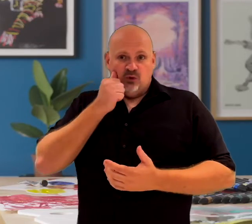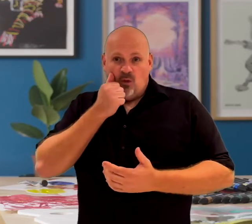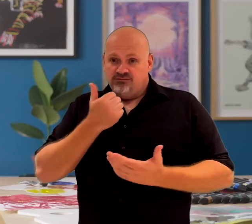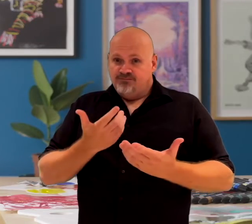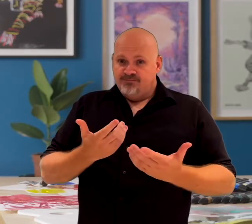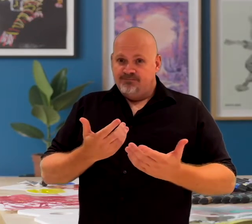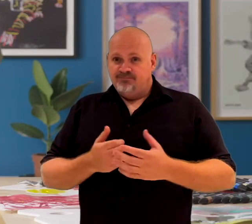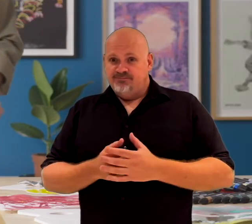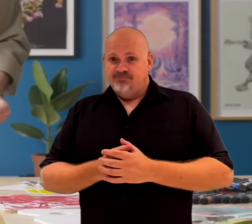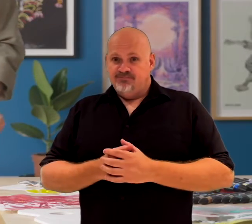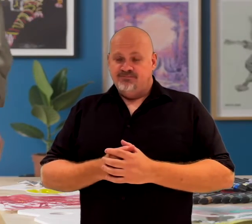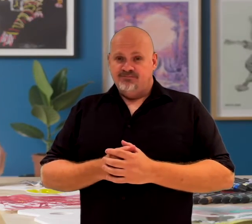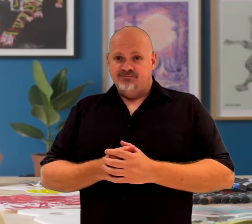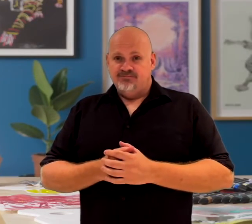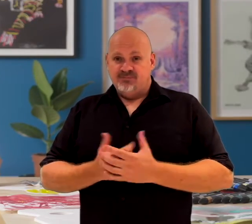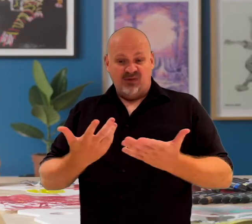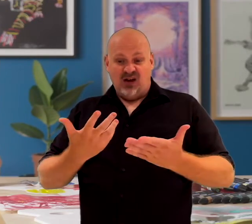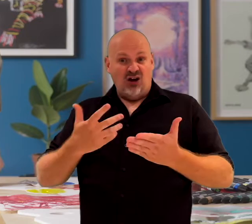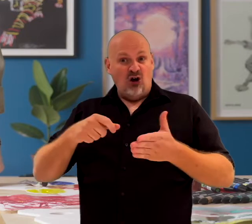Yeah, and then, you know,